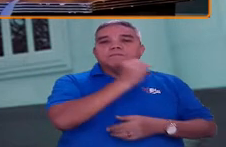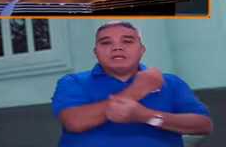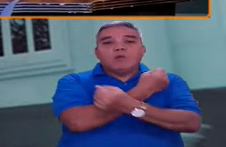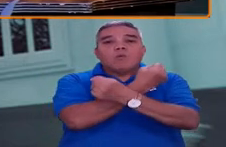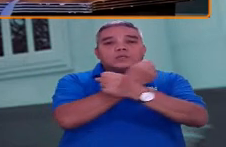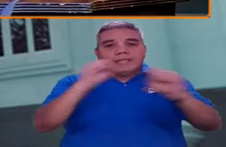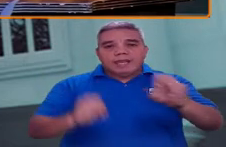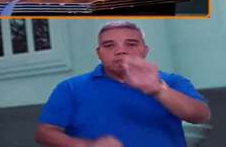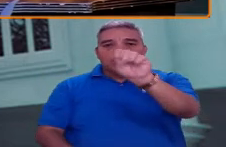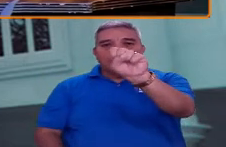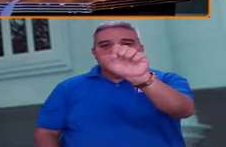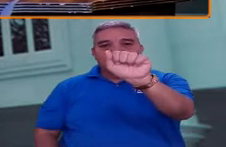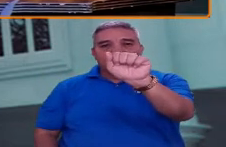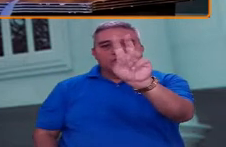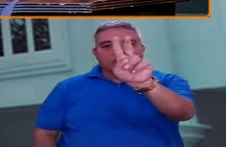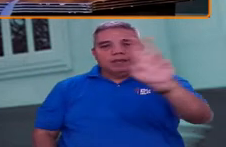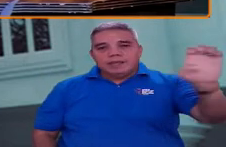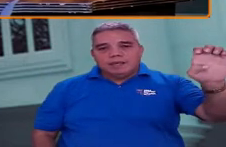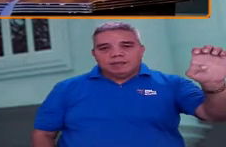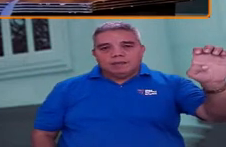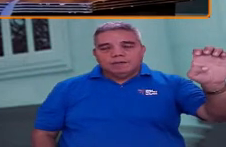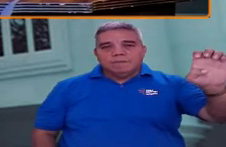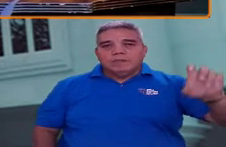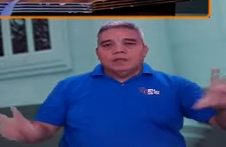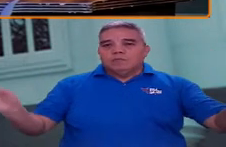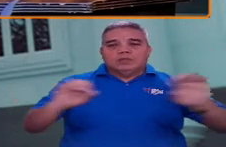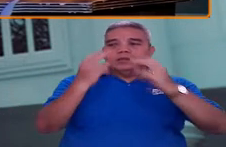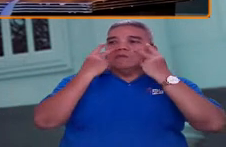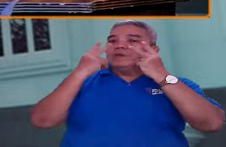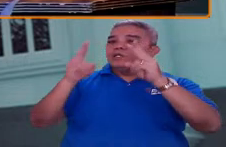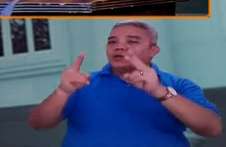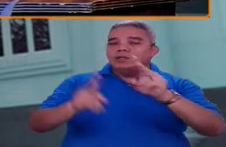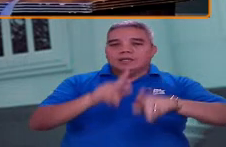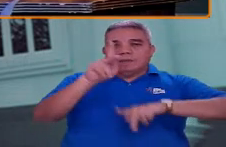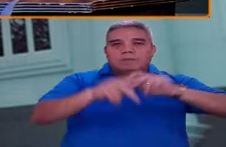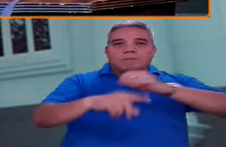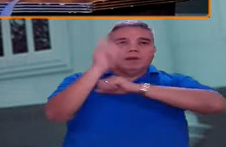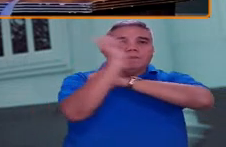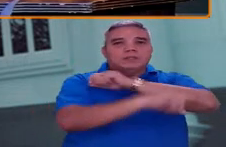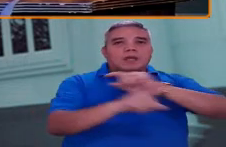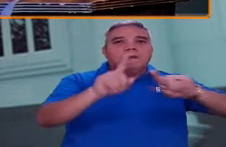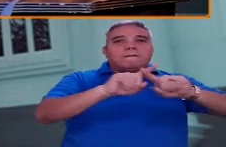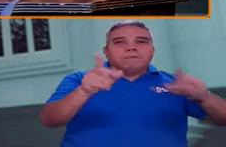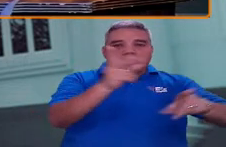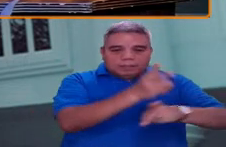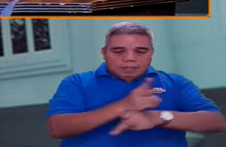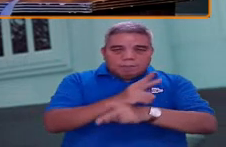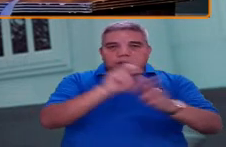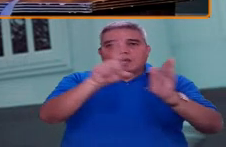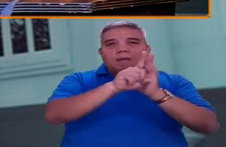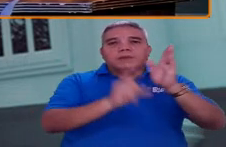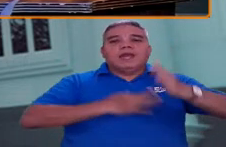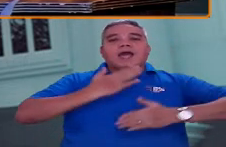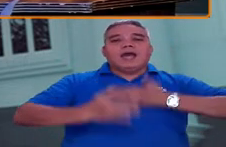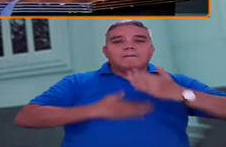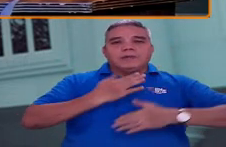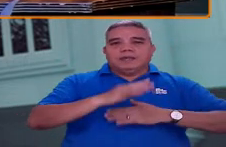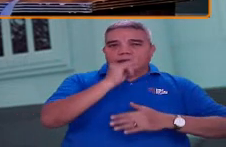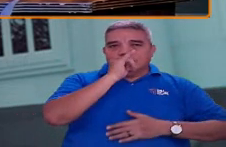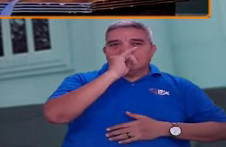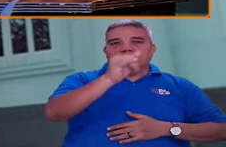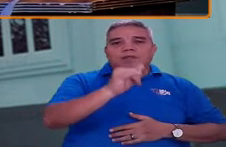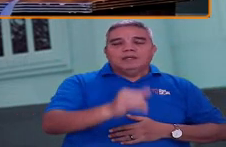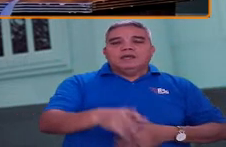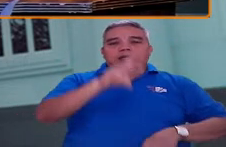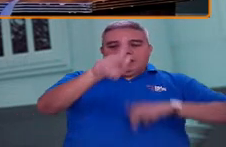saved. Proverbs 29:18, where there is no vision, the people perish, but he that keepeth the law happy is he. If people